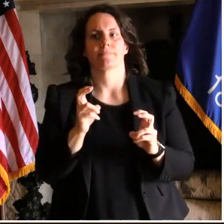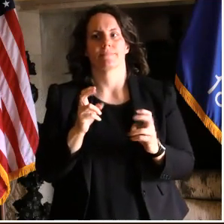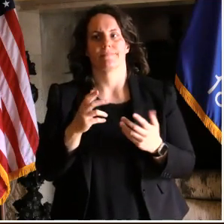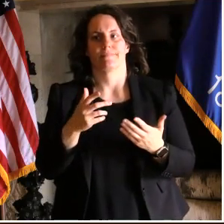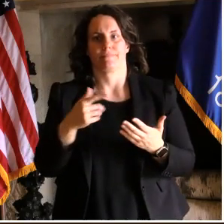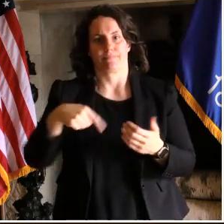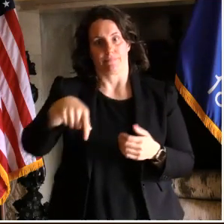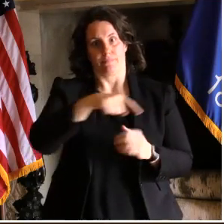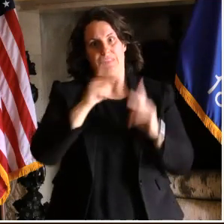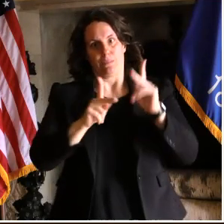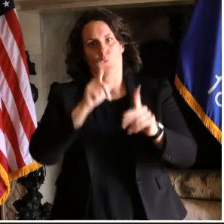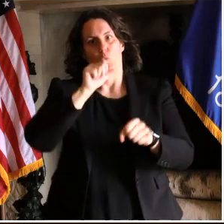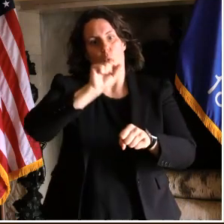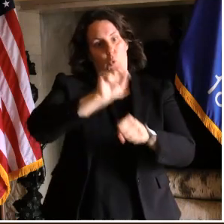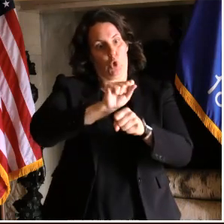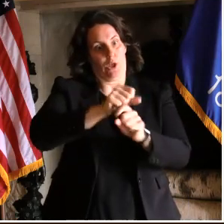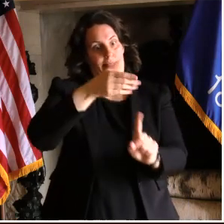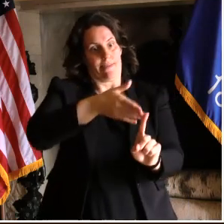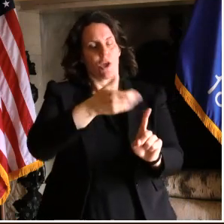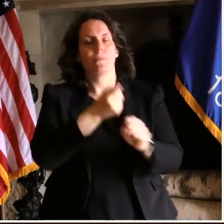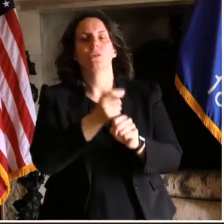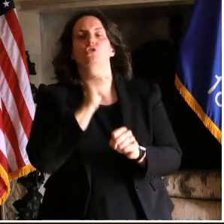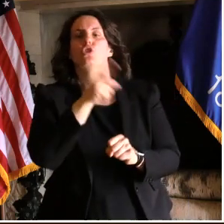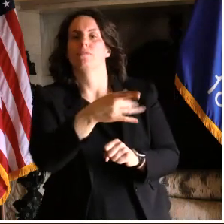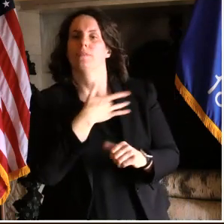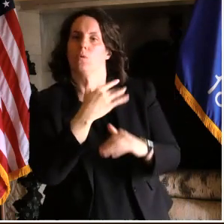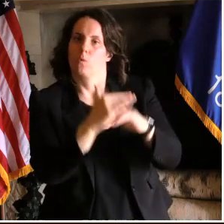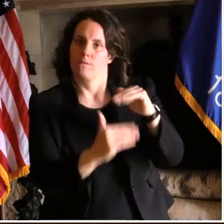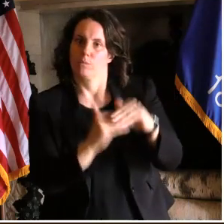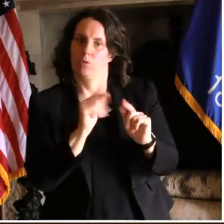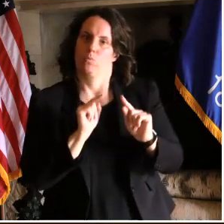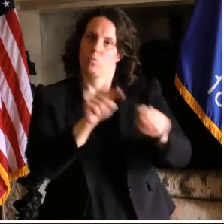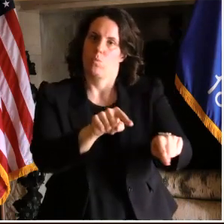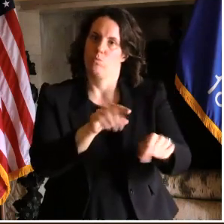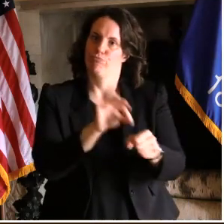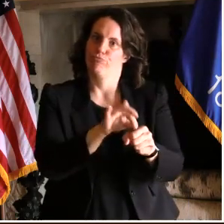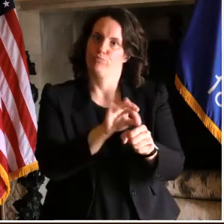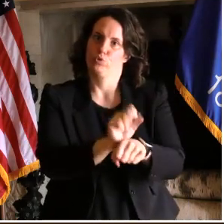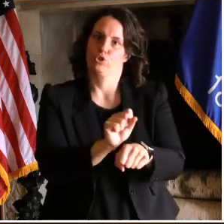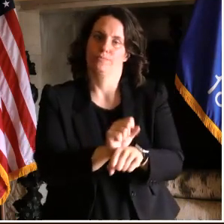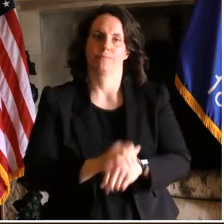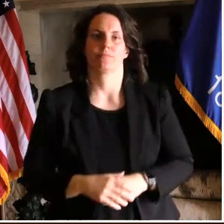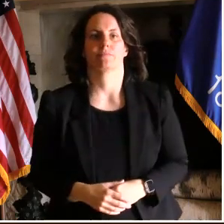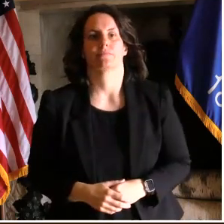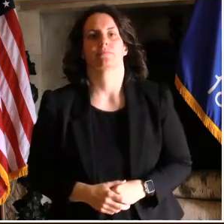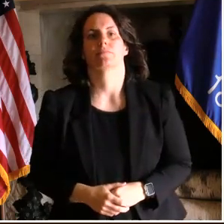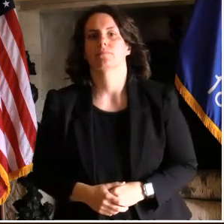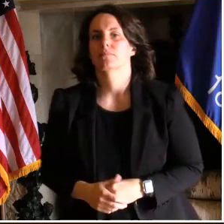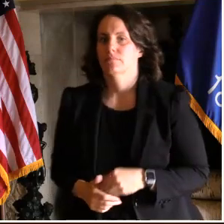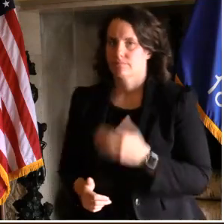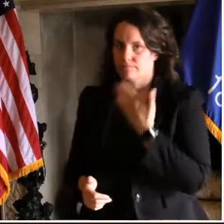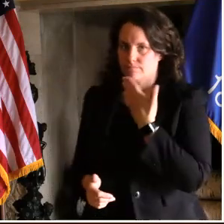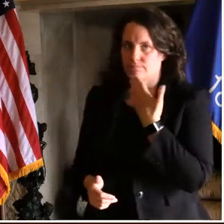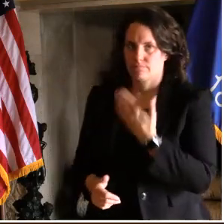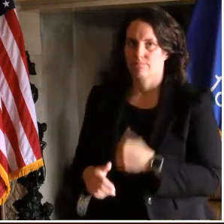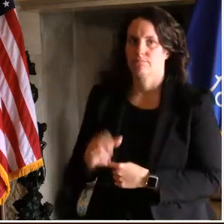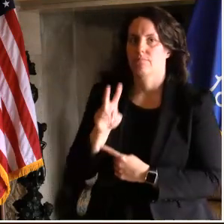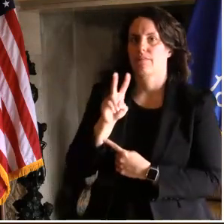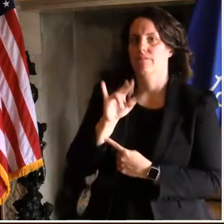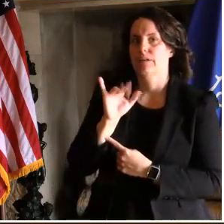state of Wisconsin are met. Thank you, Victor. Also from CBS 58, Brendan Cullerton. Brendan?